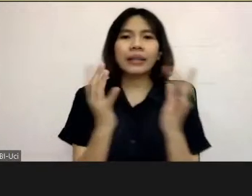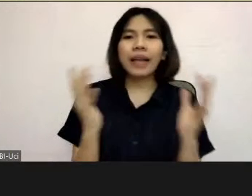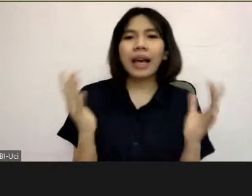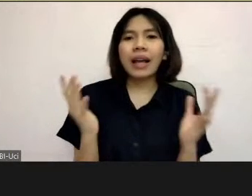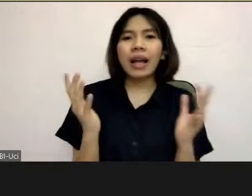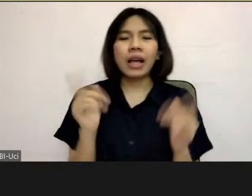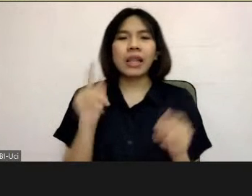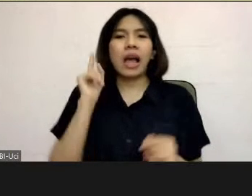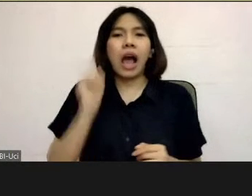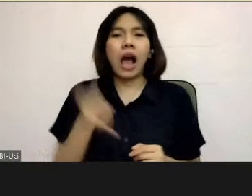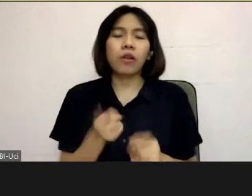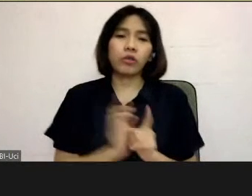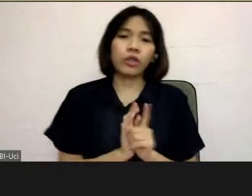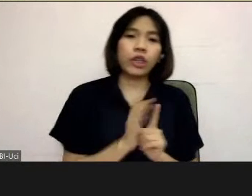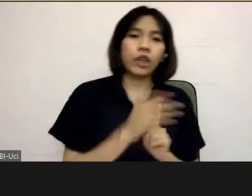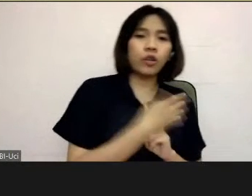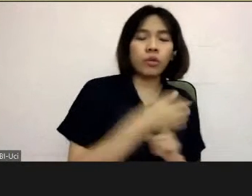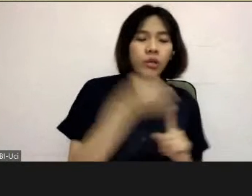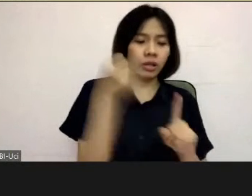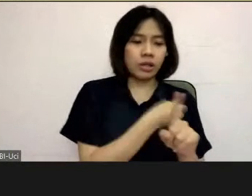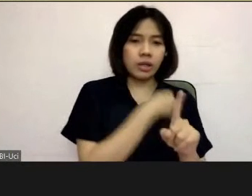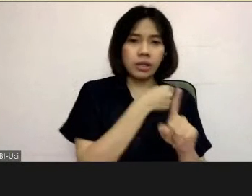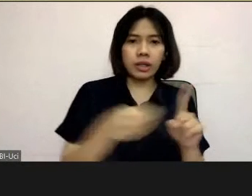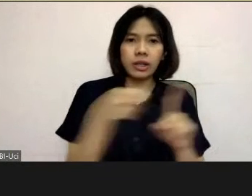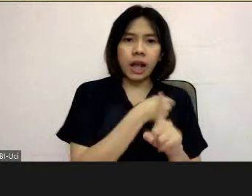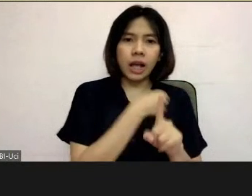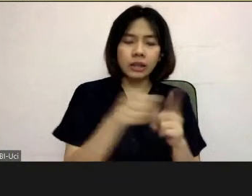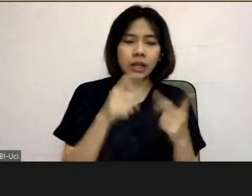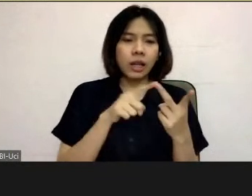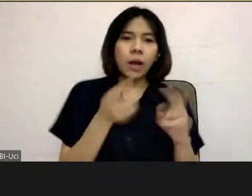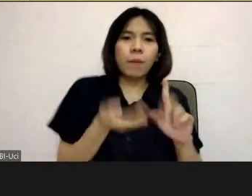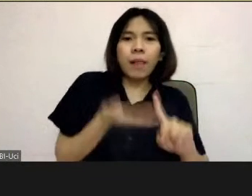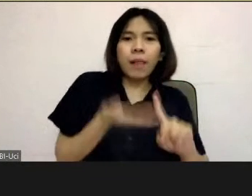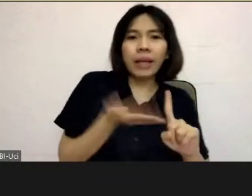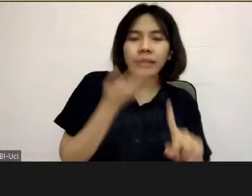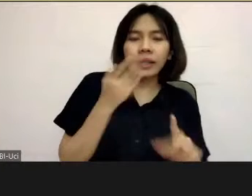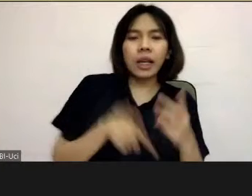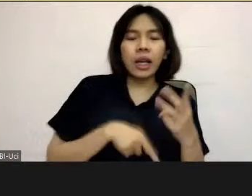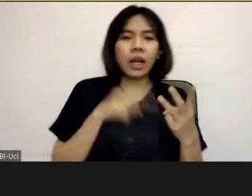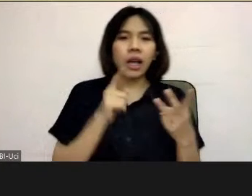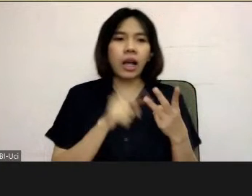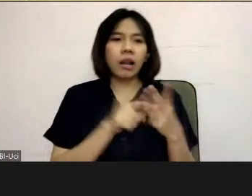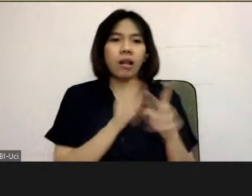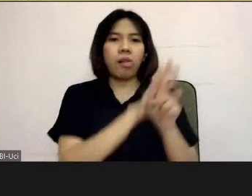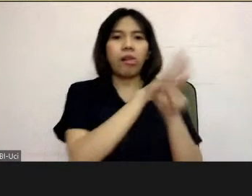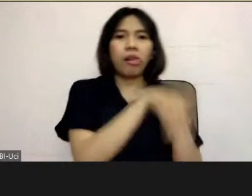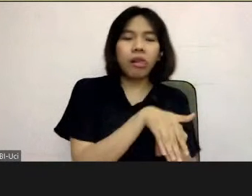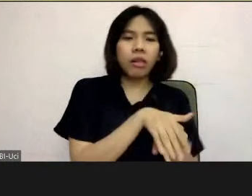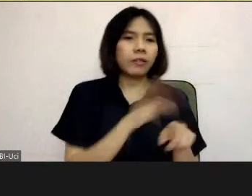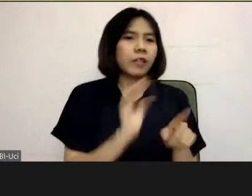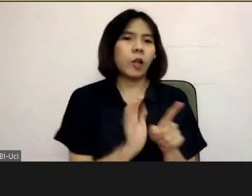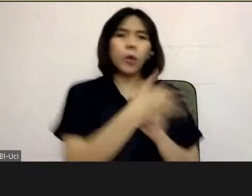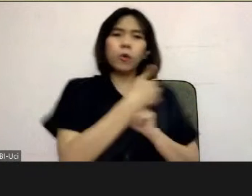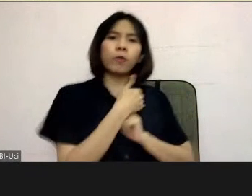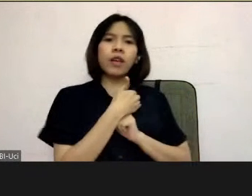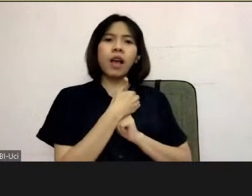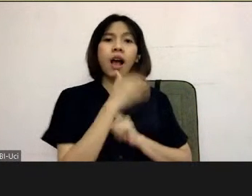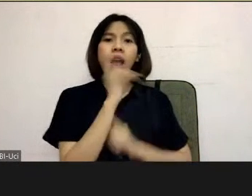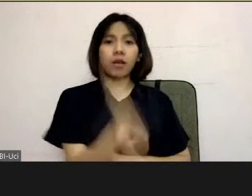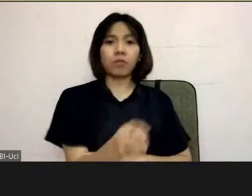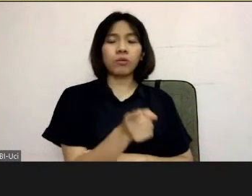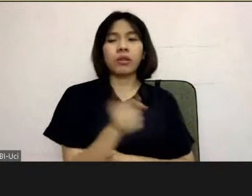we see civil society as an essential component for the promotion of the rule of law.